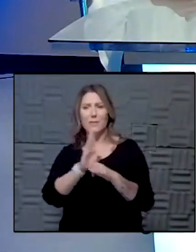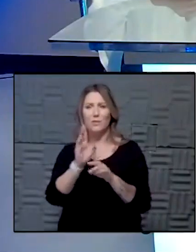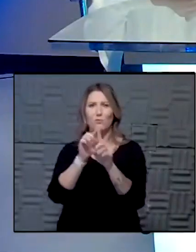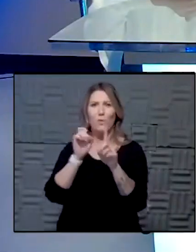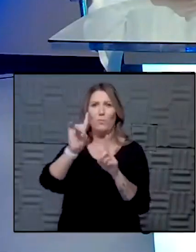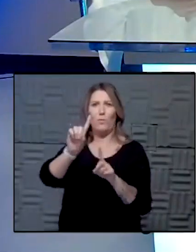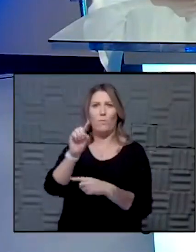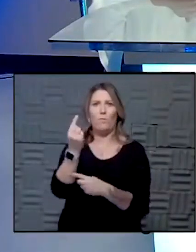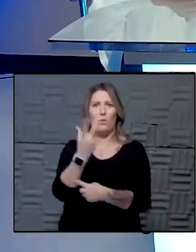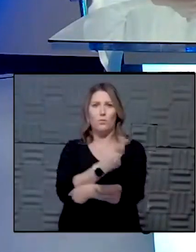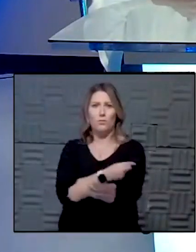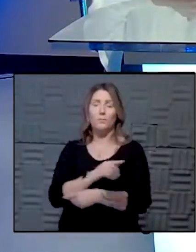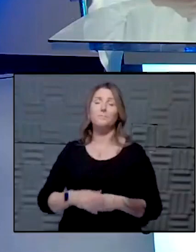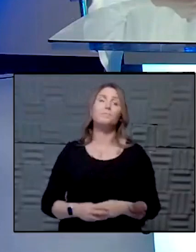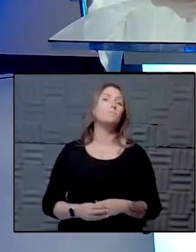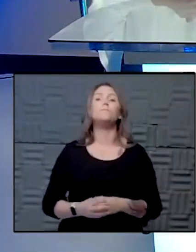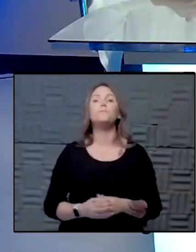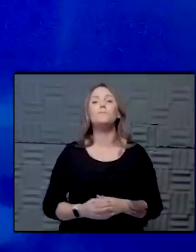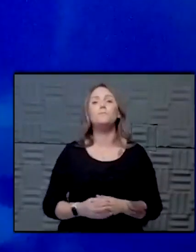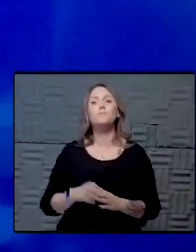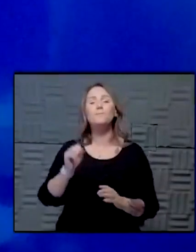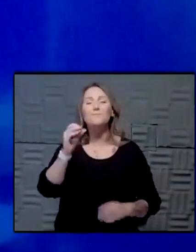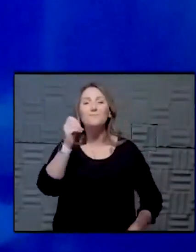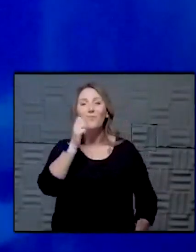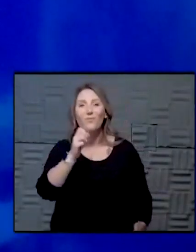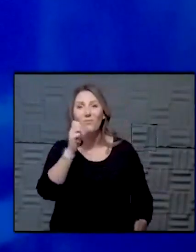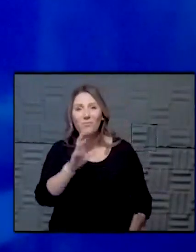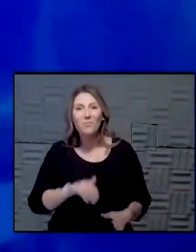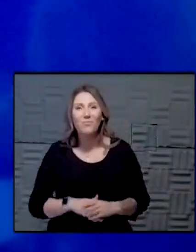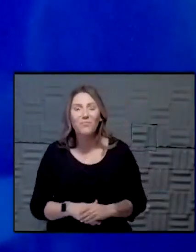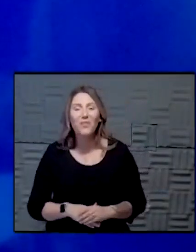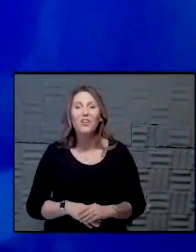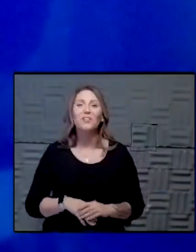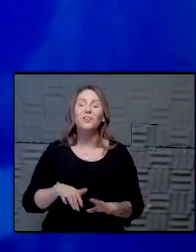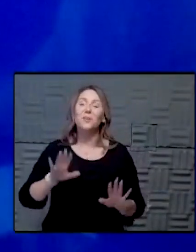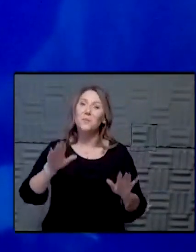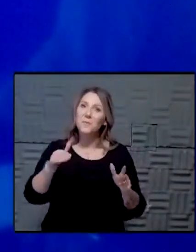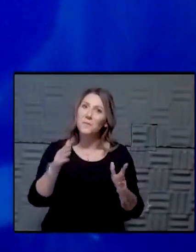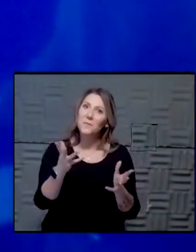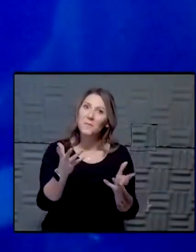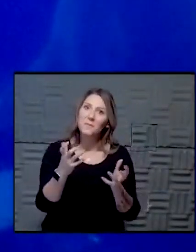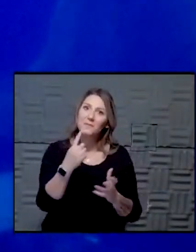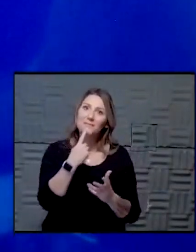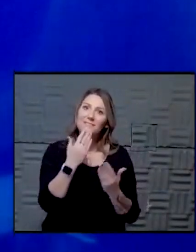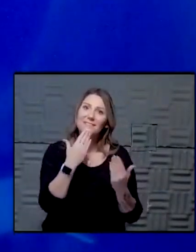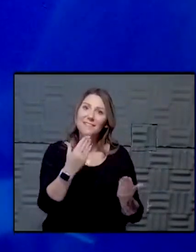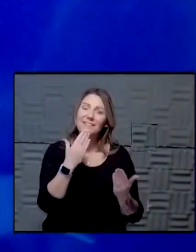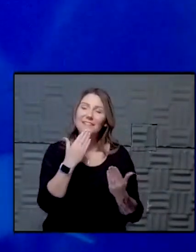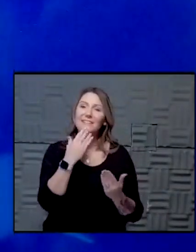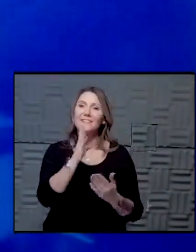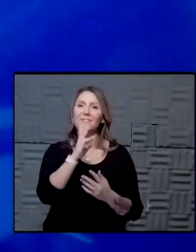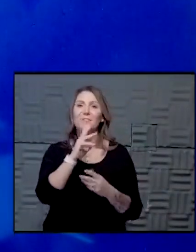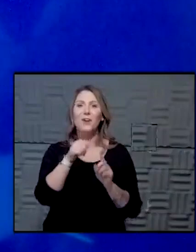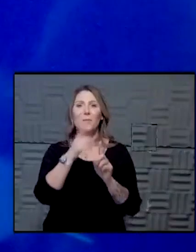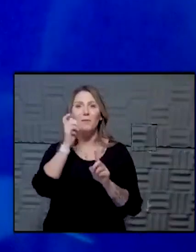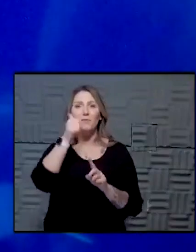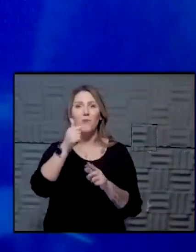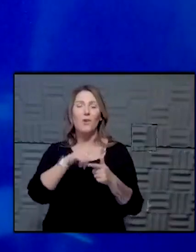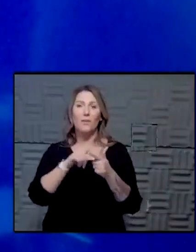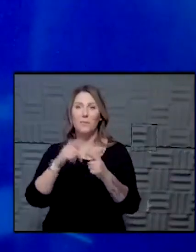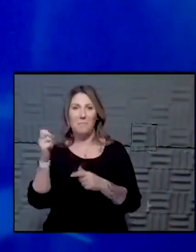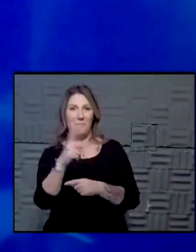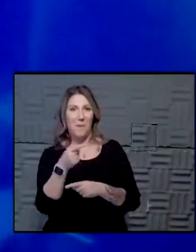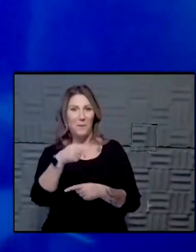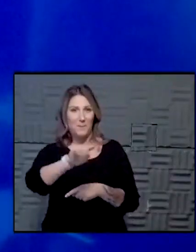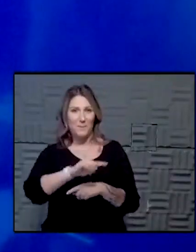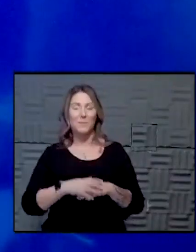where I would land as well. So girls, first of all, I want to say thank you to you all. I want to talk for a moment about tomorrow, then we're going to come back to